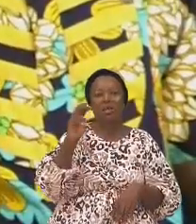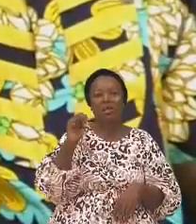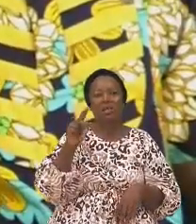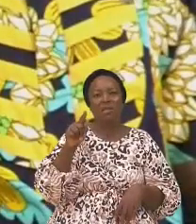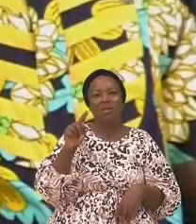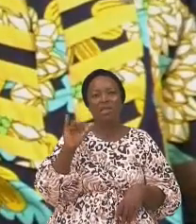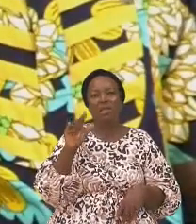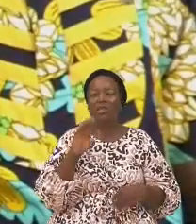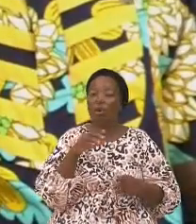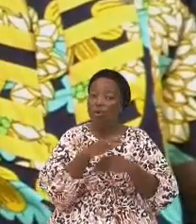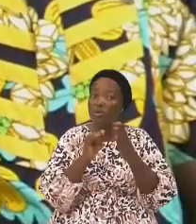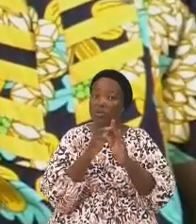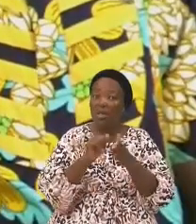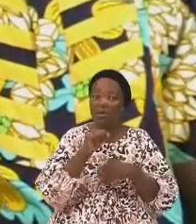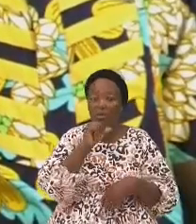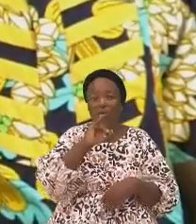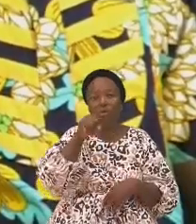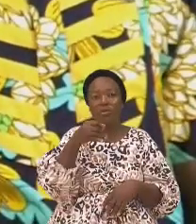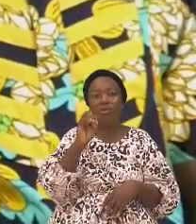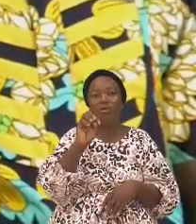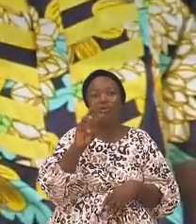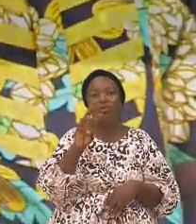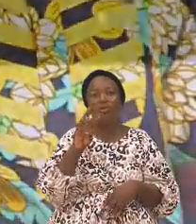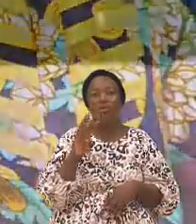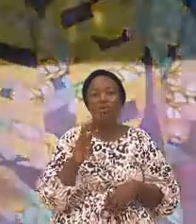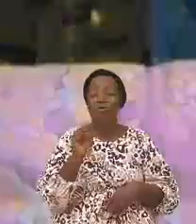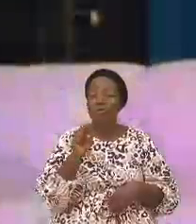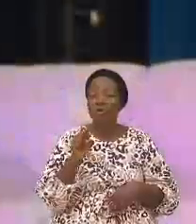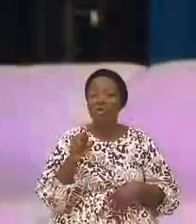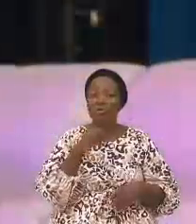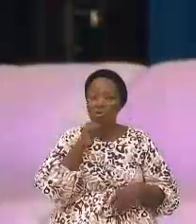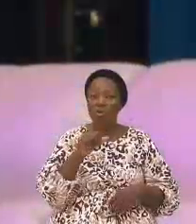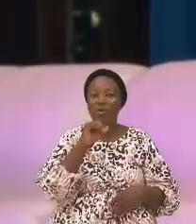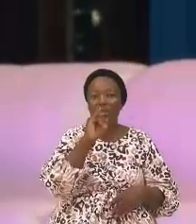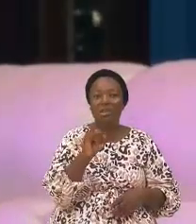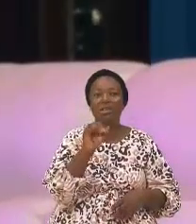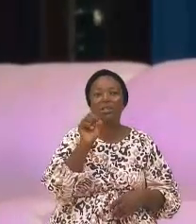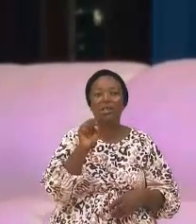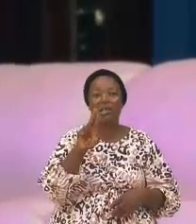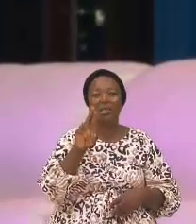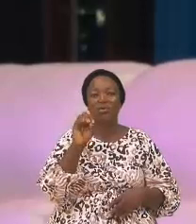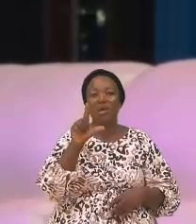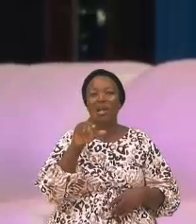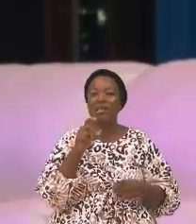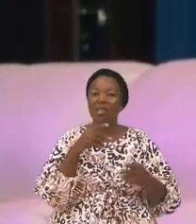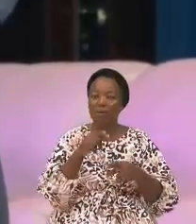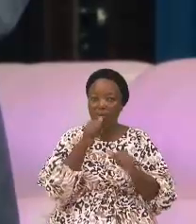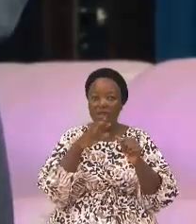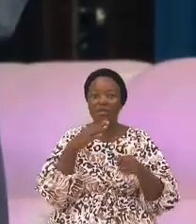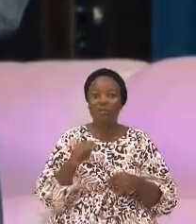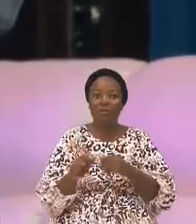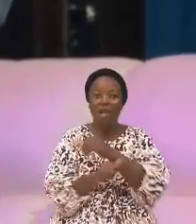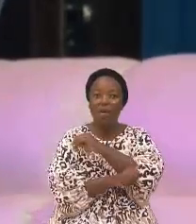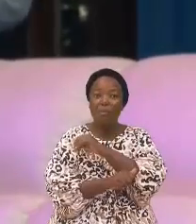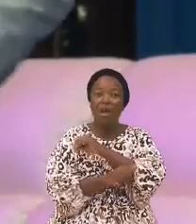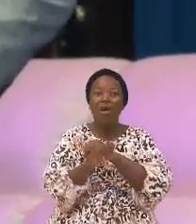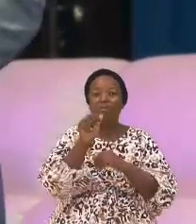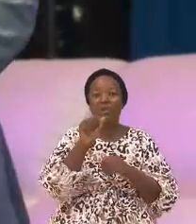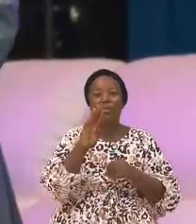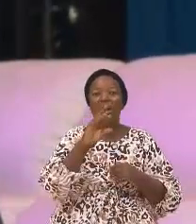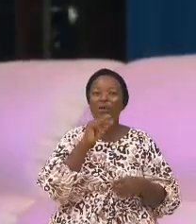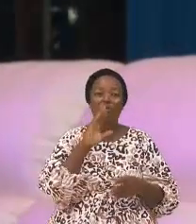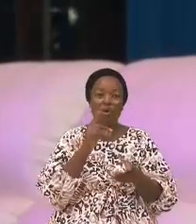come on the Gentiles. All those people who are not Jews, not Israelites, the blessing of Abraham.